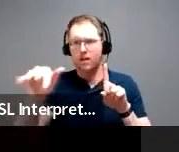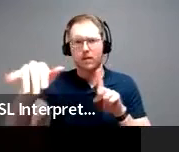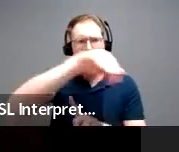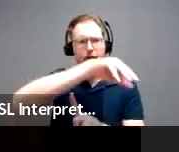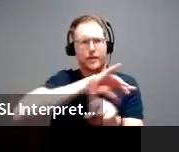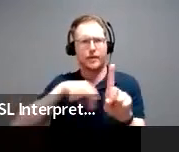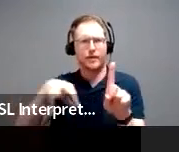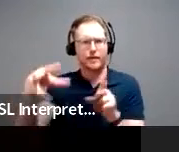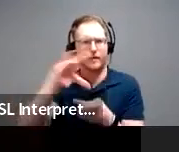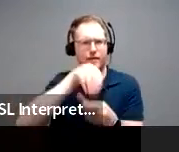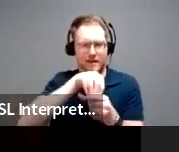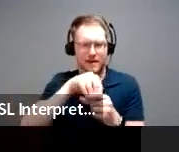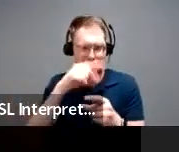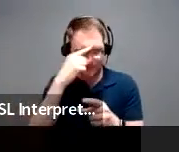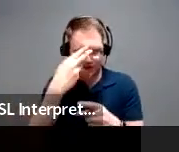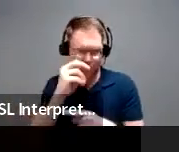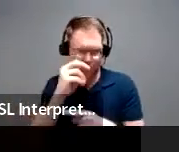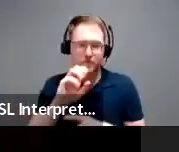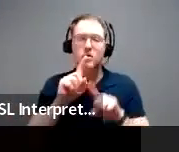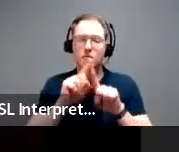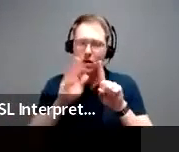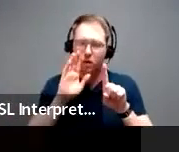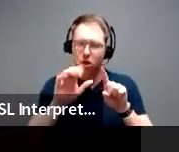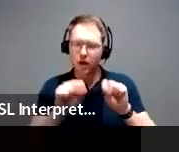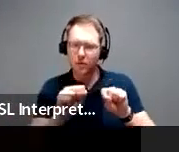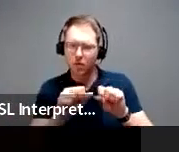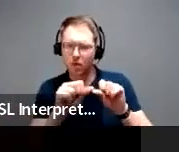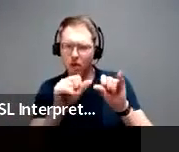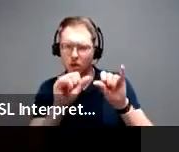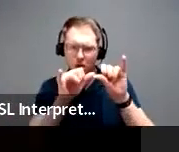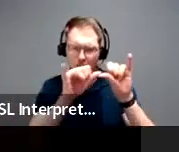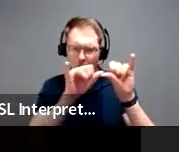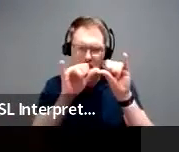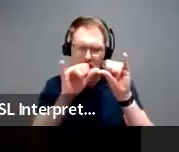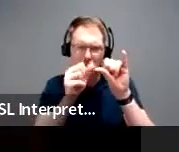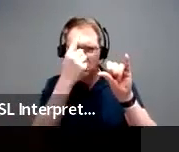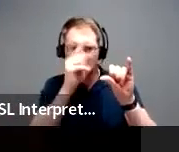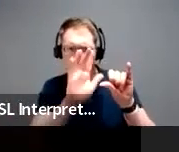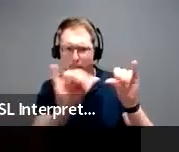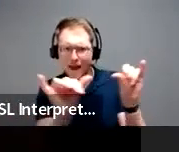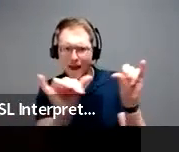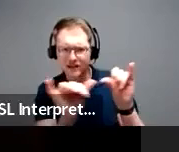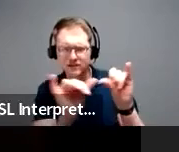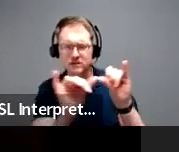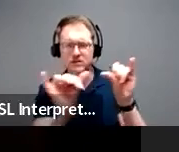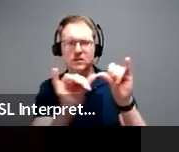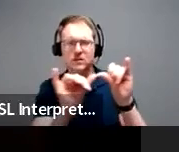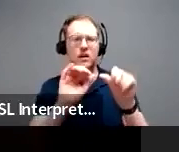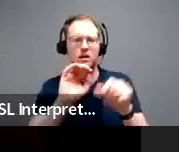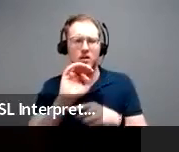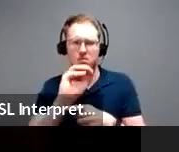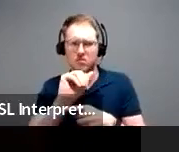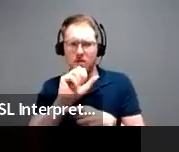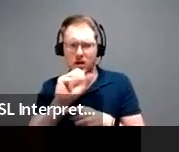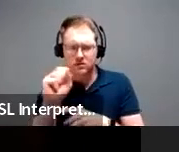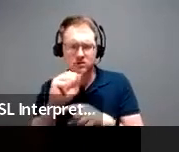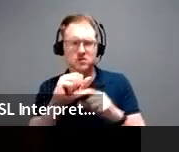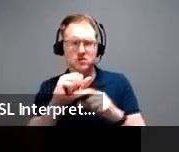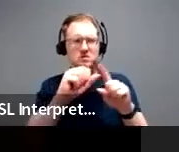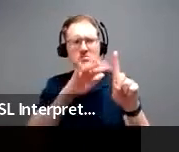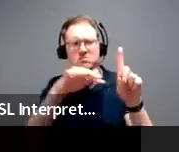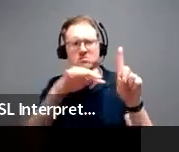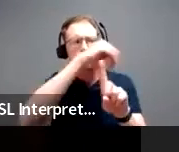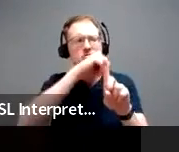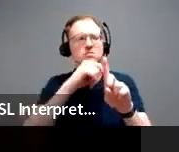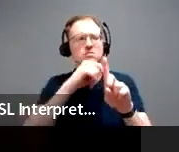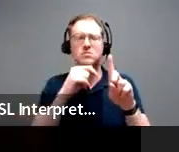masses of black holes and dynamics of objects around it by studying the light of things very near the event horizon